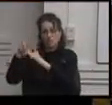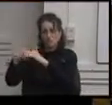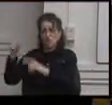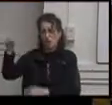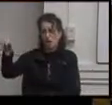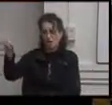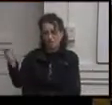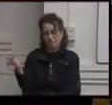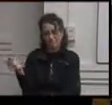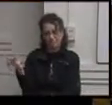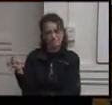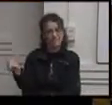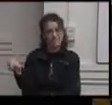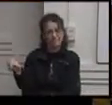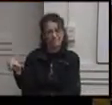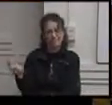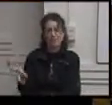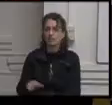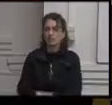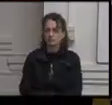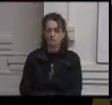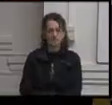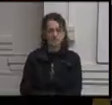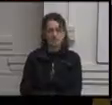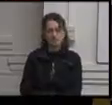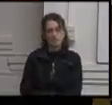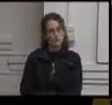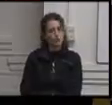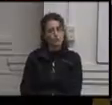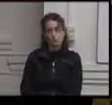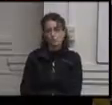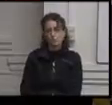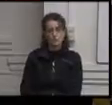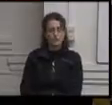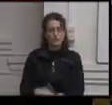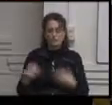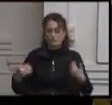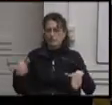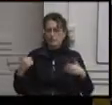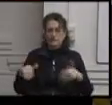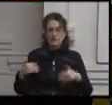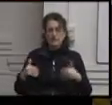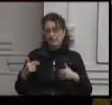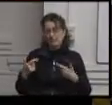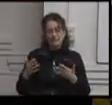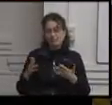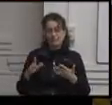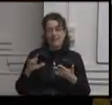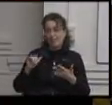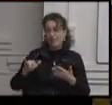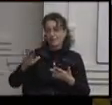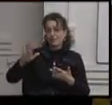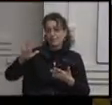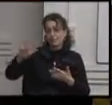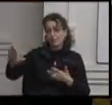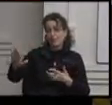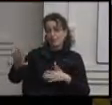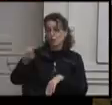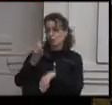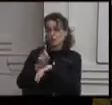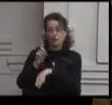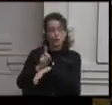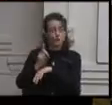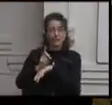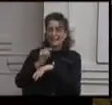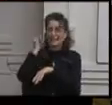And truly, from the beginning, as I stated, that is one of obviously, the primary function up there is if a rescue